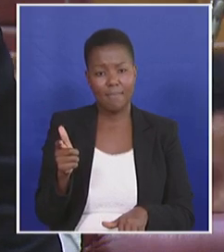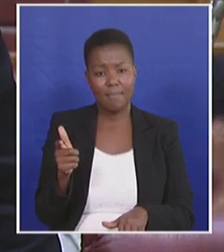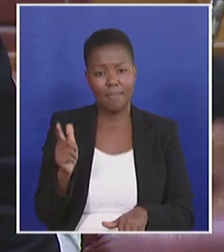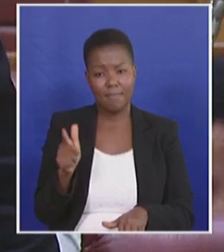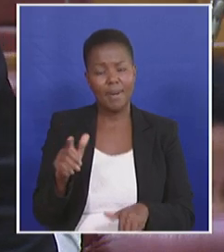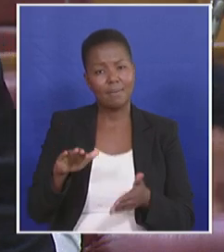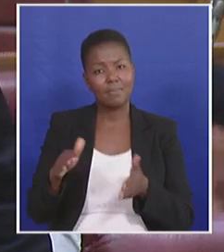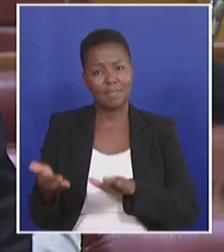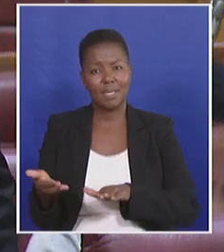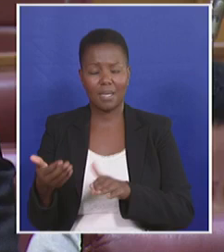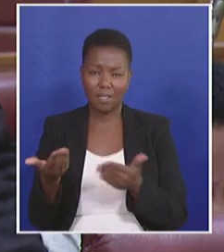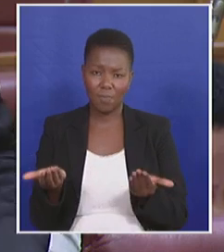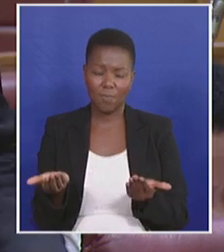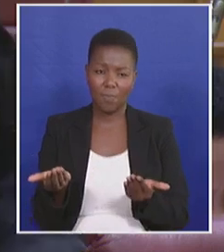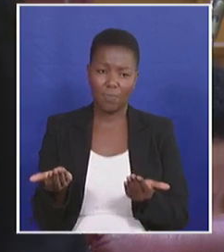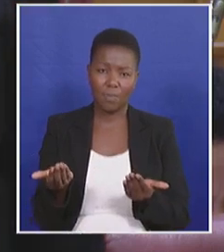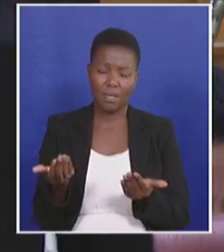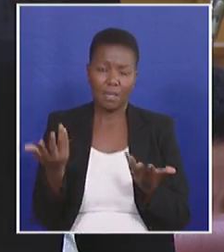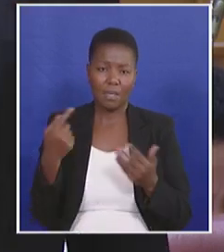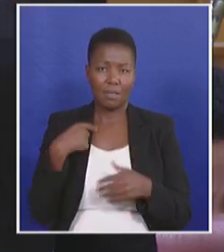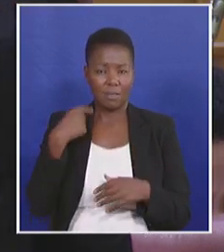killed in the Northwest. I think